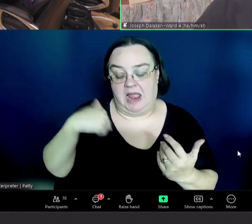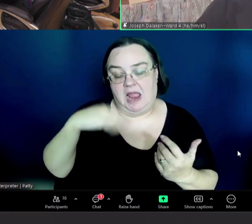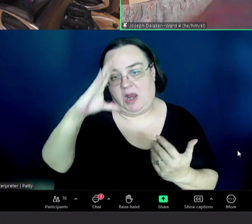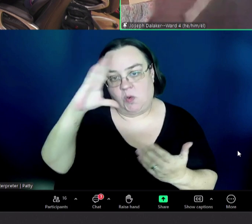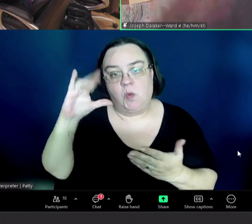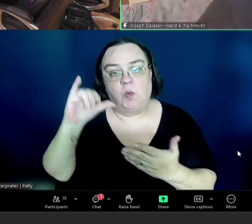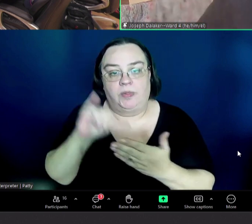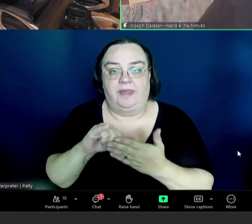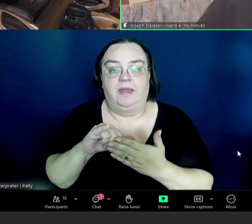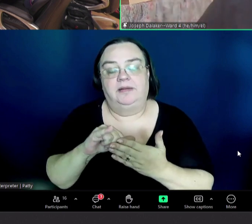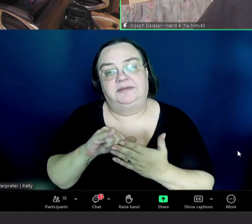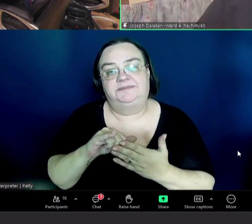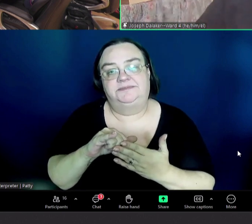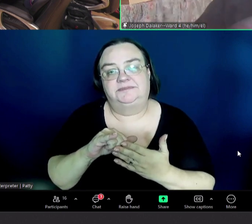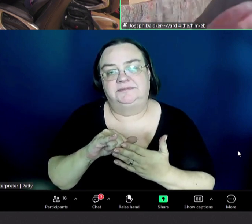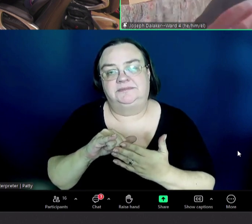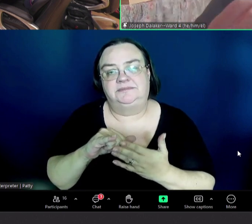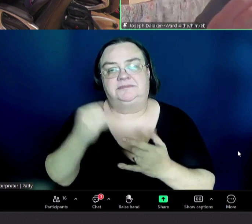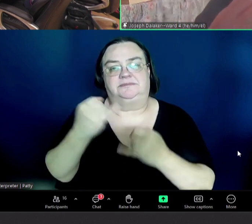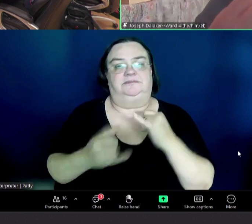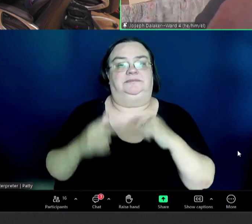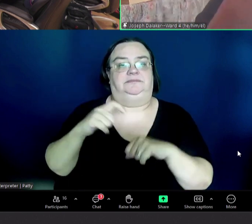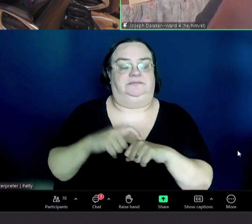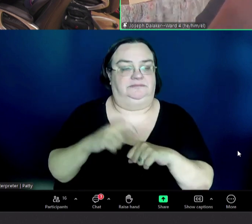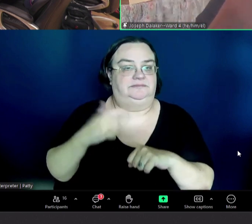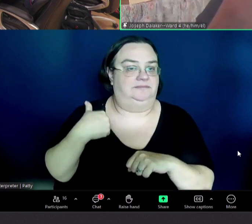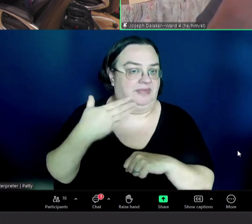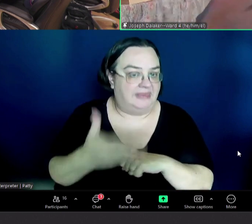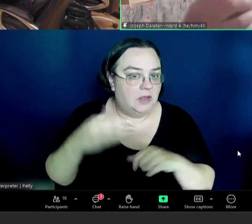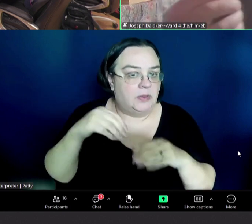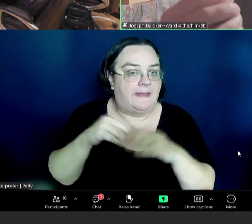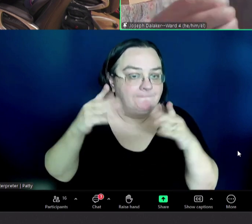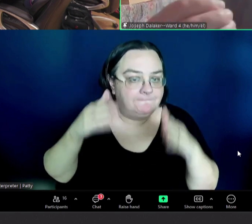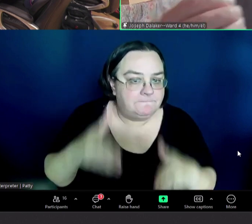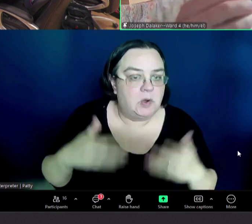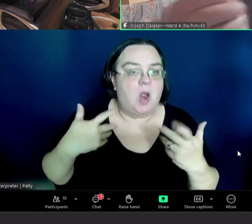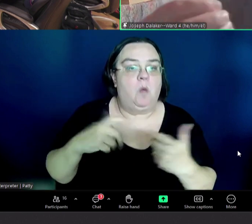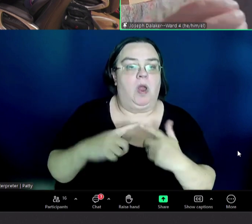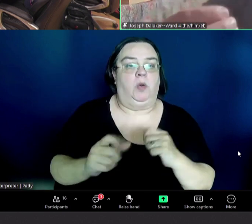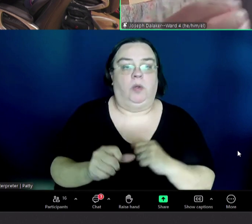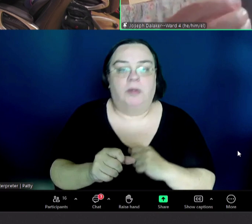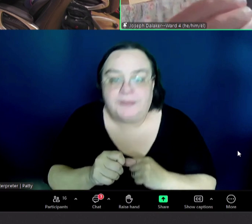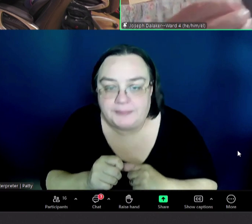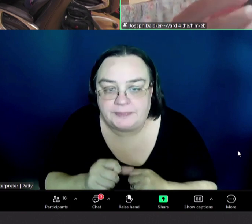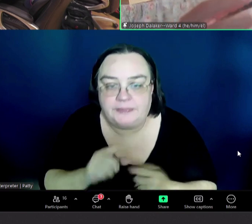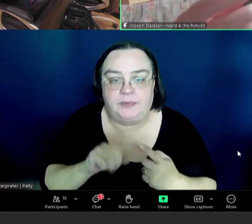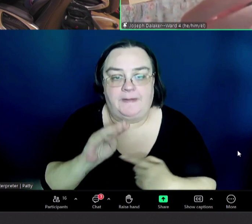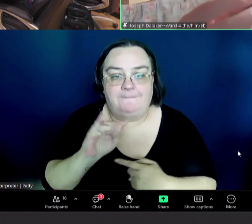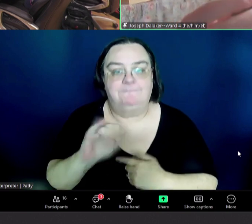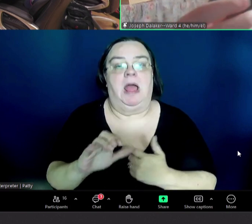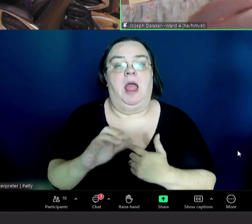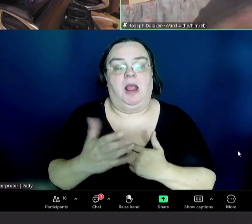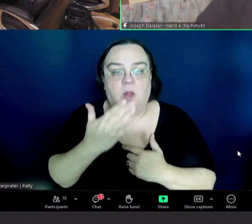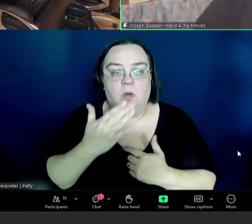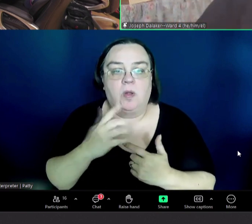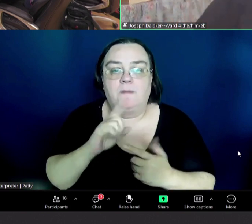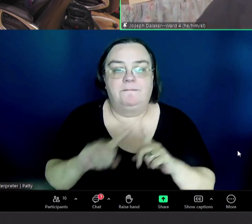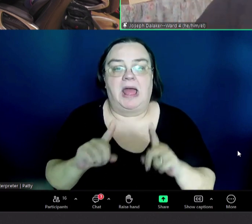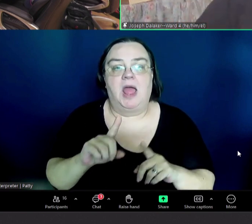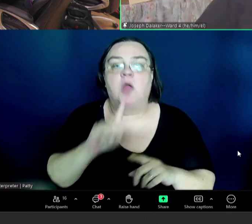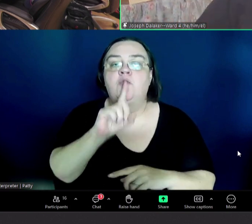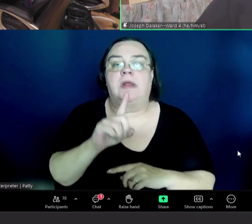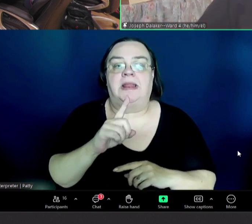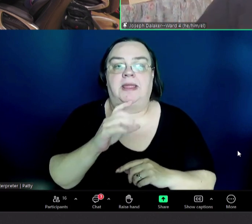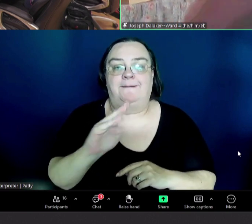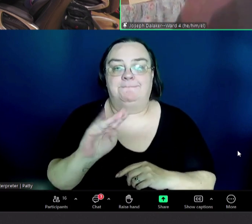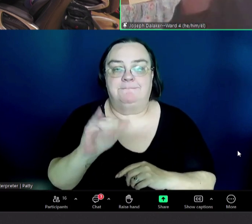last time I was in person, I wanted to lean into the mic, and really having it further away